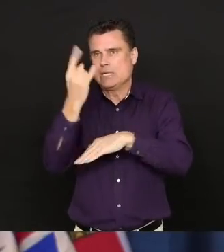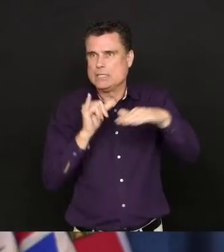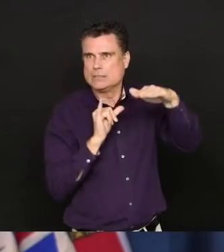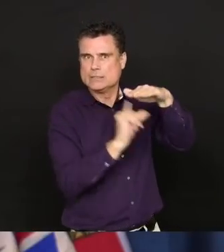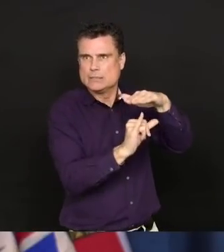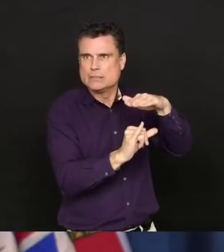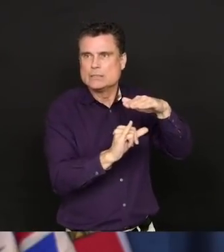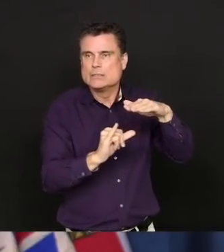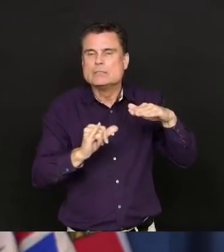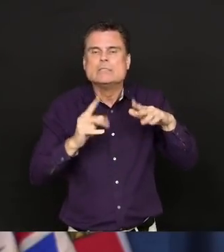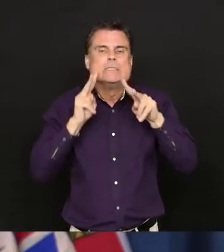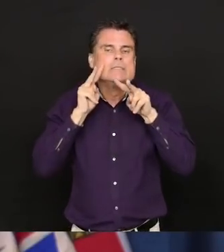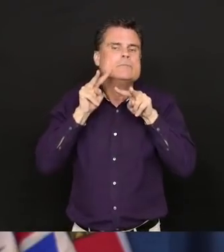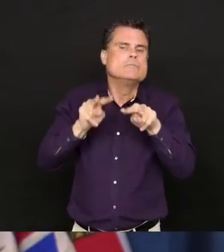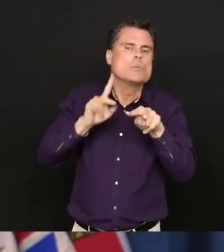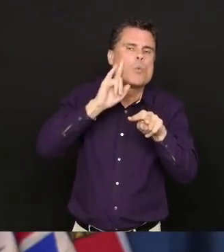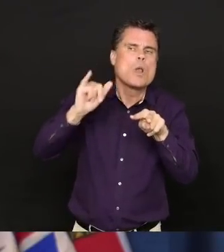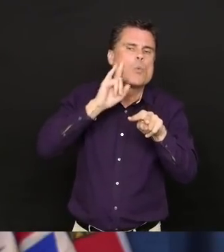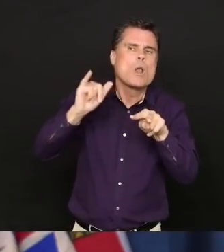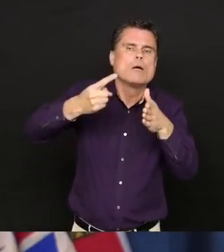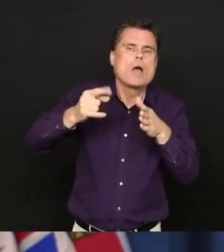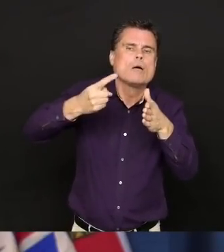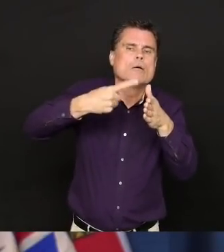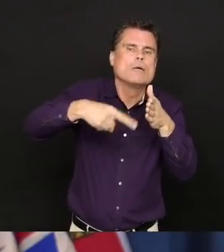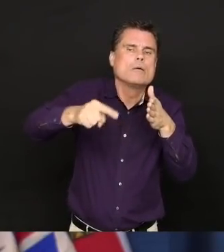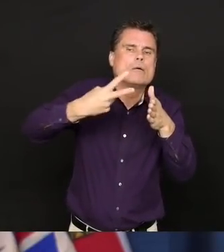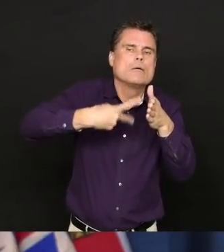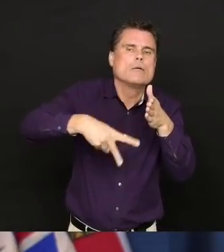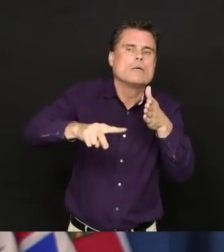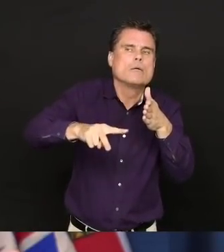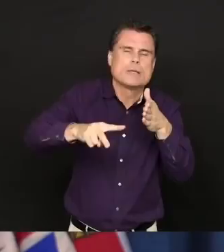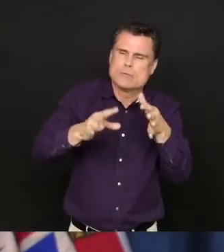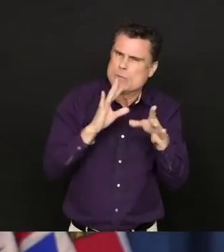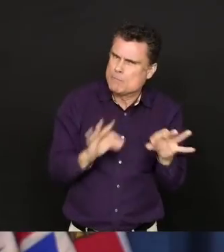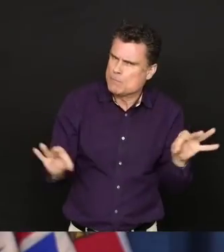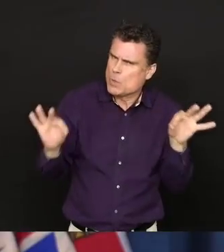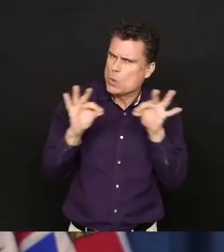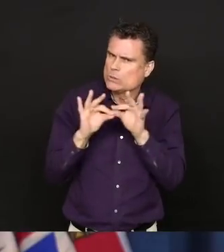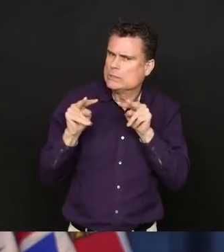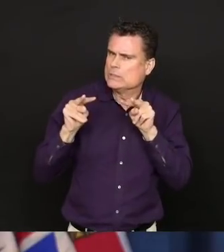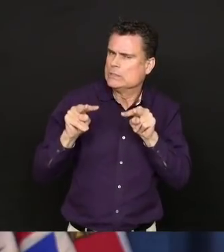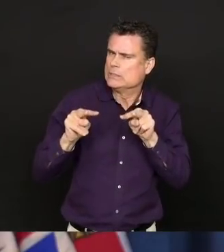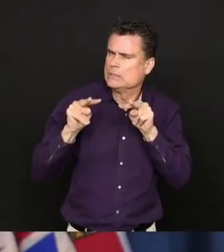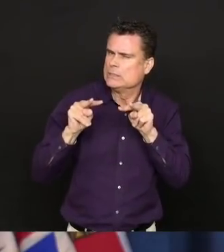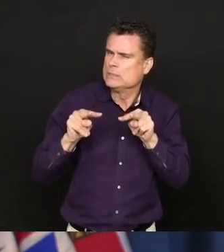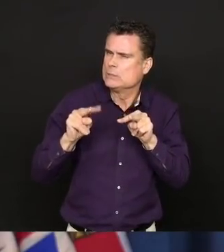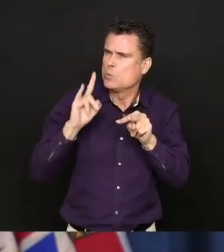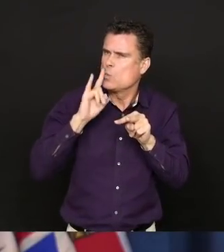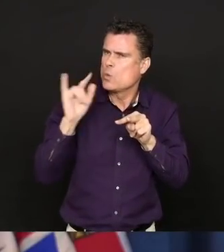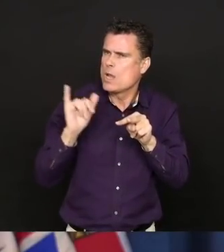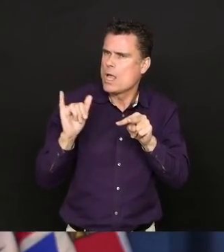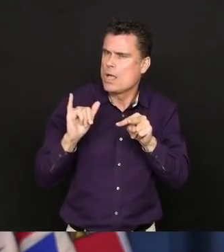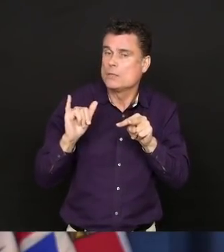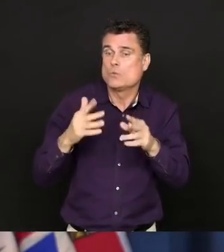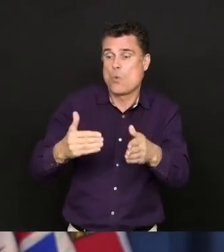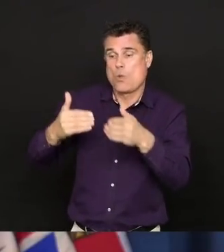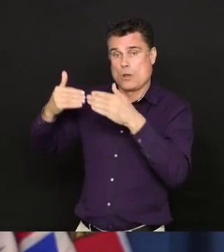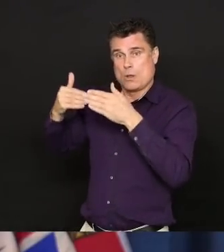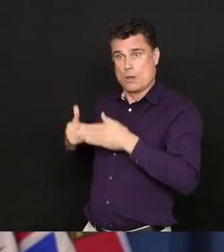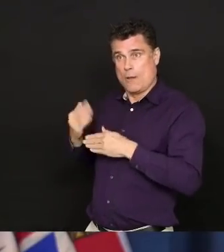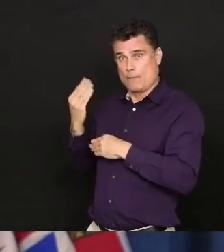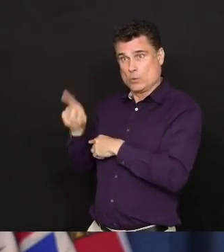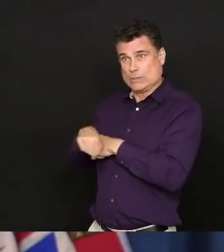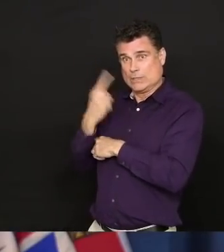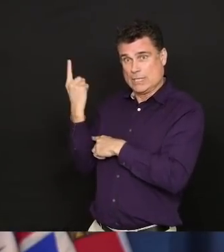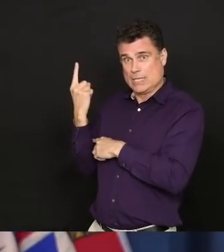around outbreaks in healthcare settings. And the first incubation period, there were people who were already